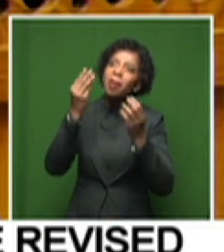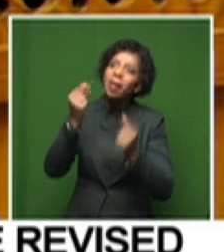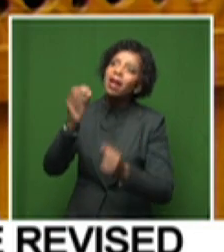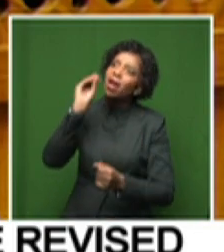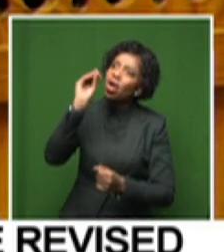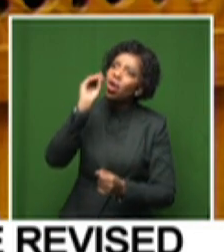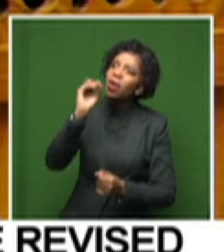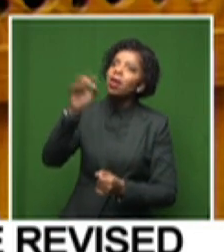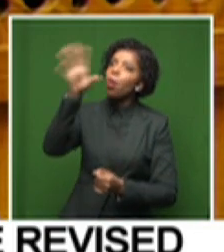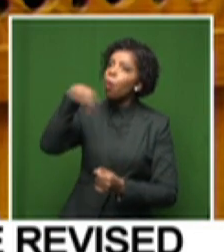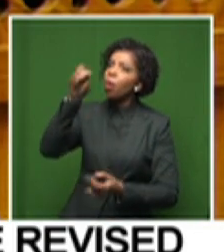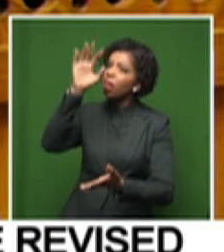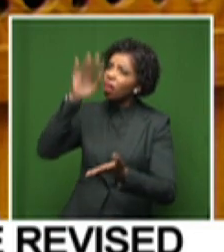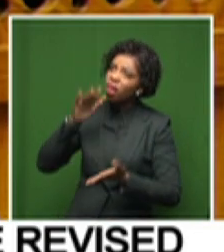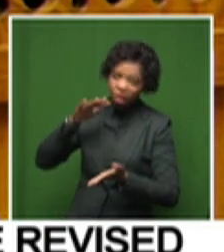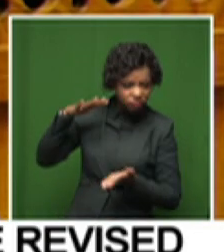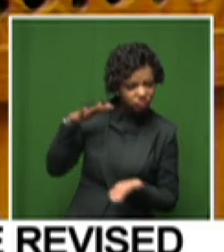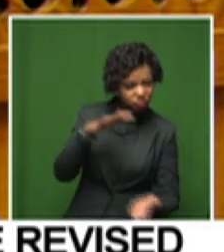crisis?